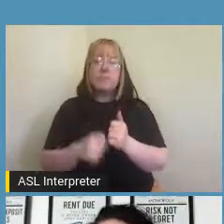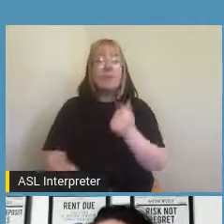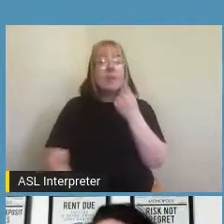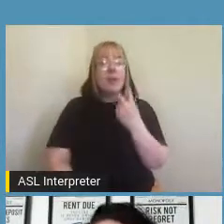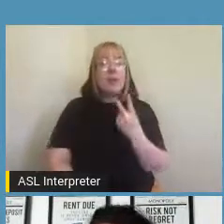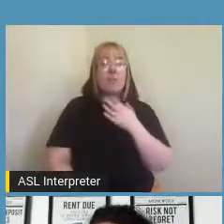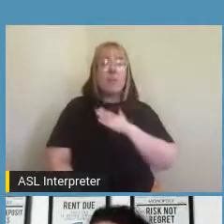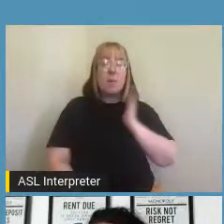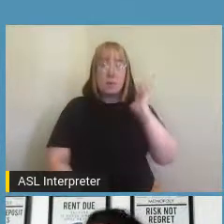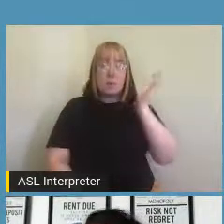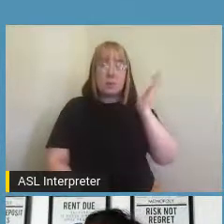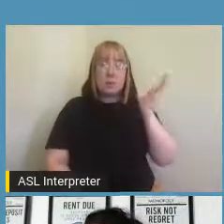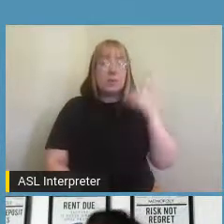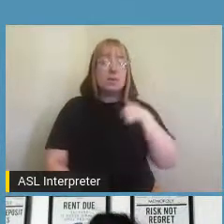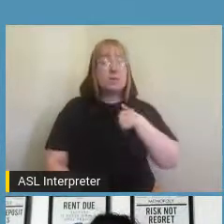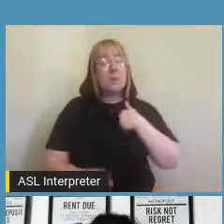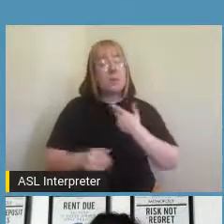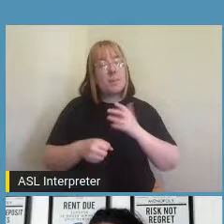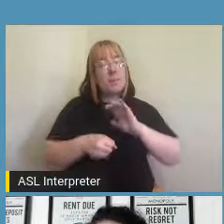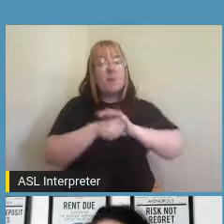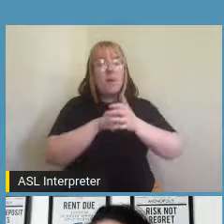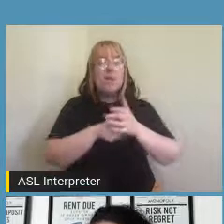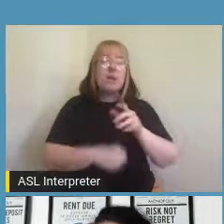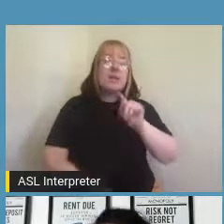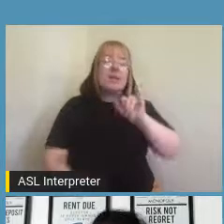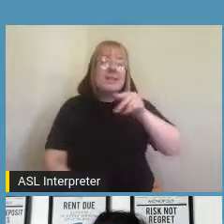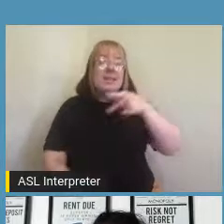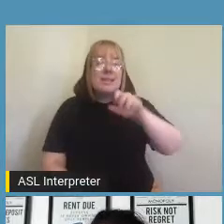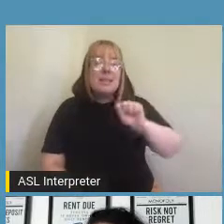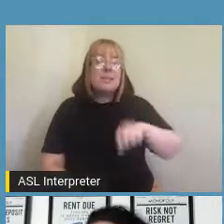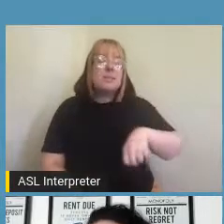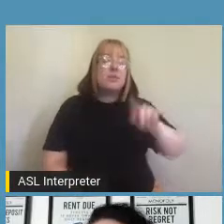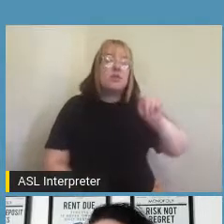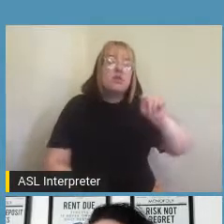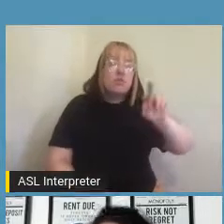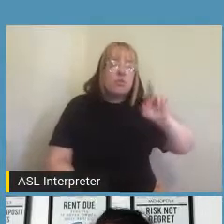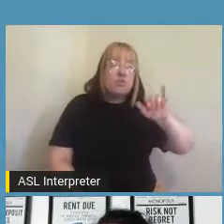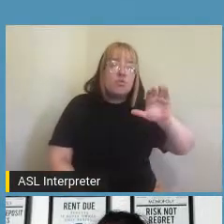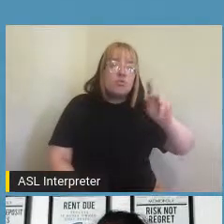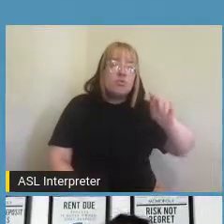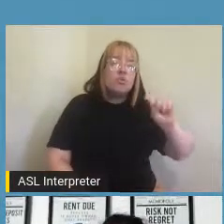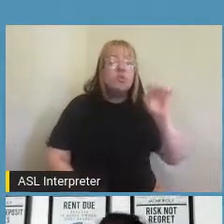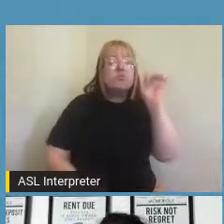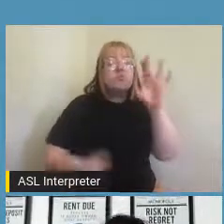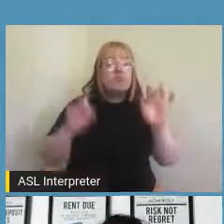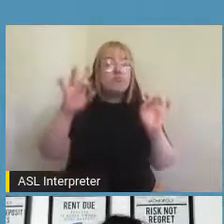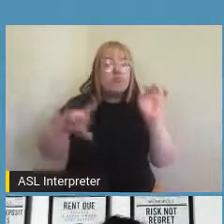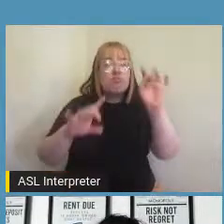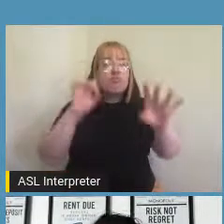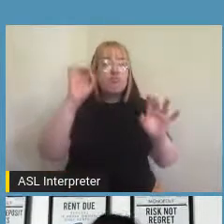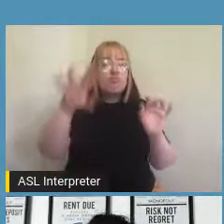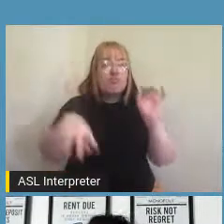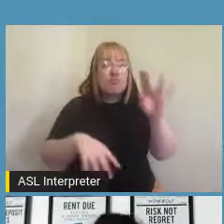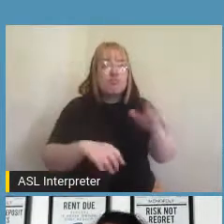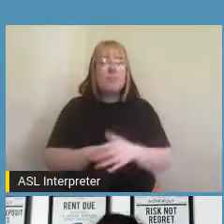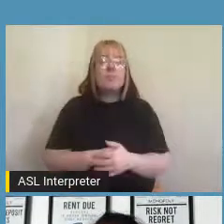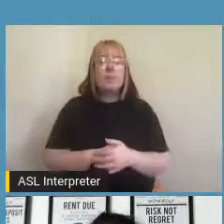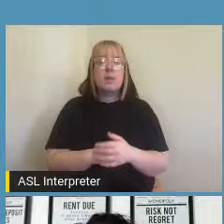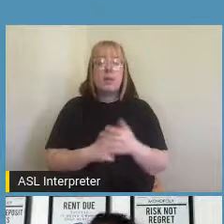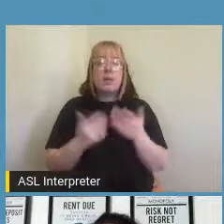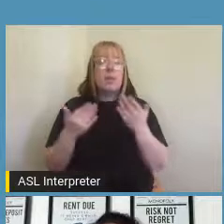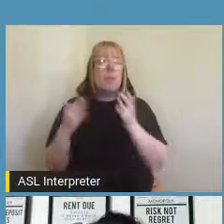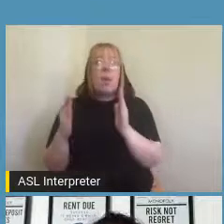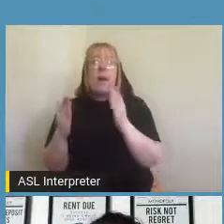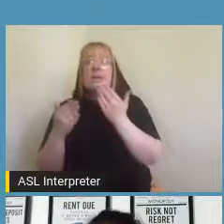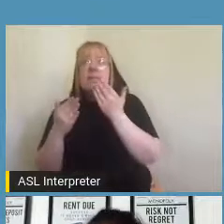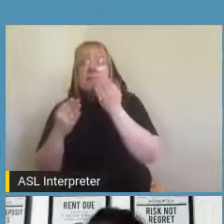that I will be going over, just some tips, tricks, although very quickly, around kind of ways to at least think about planning, the mindset,